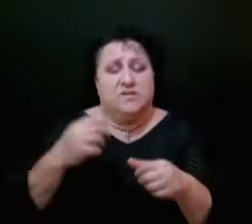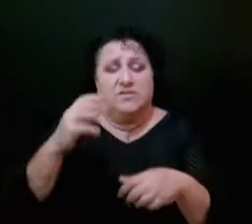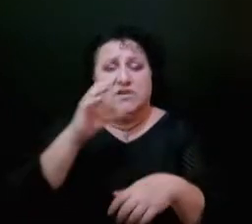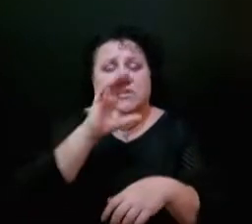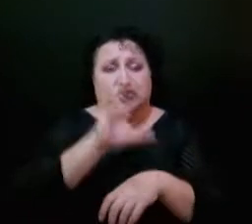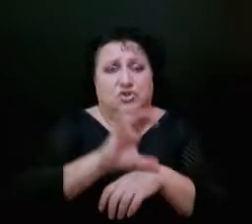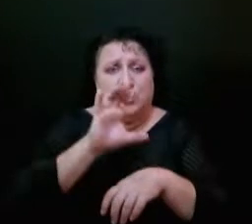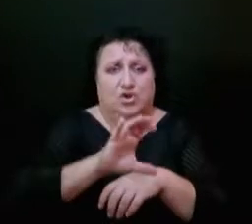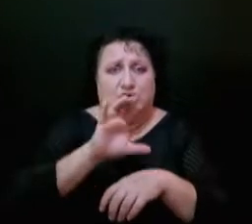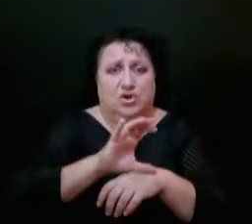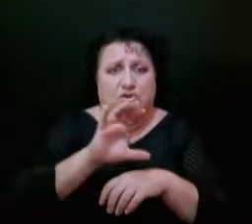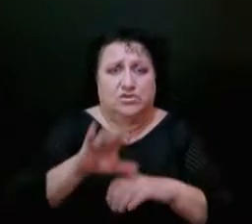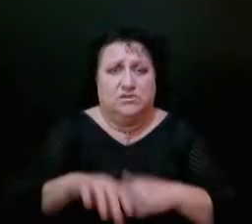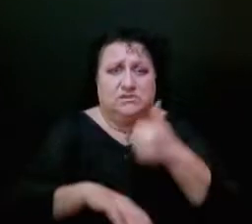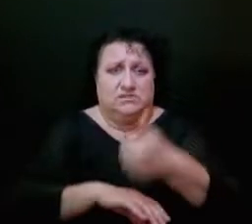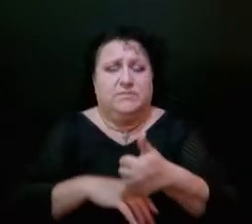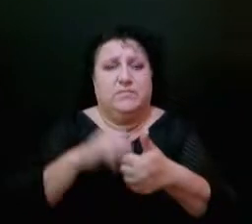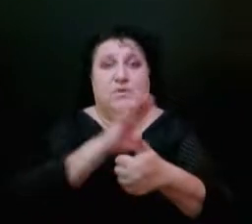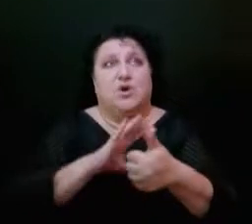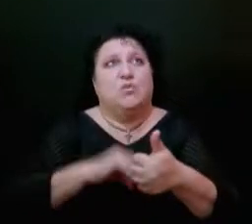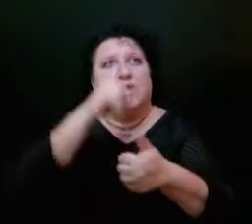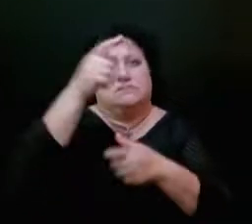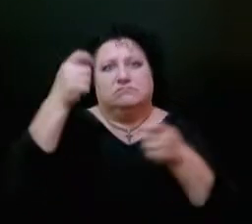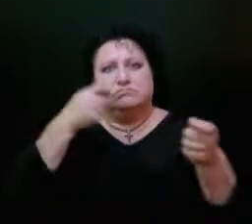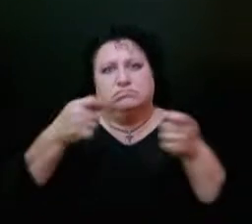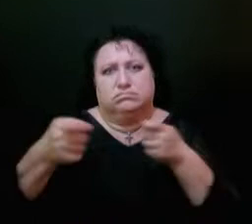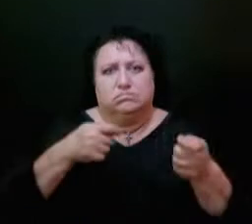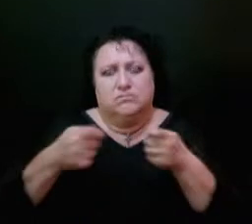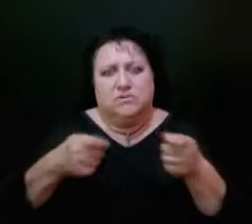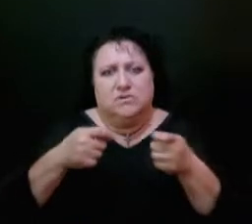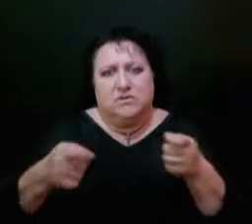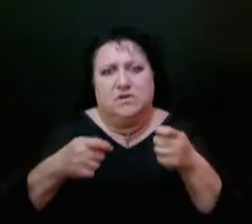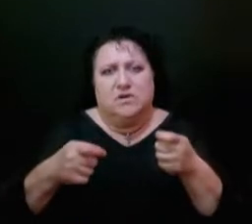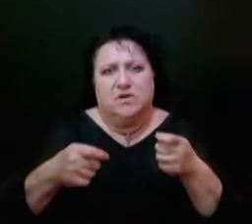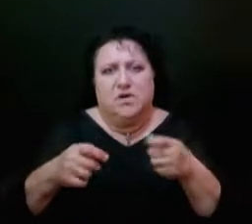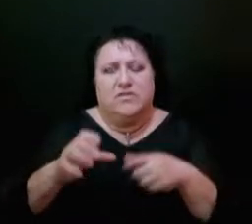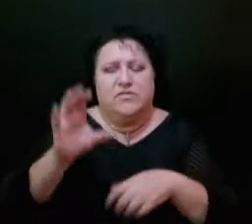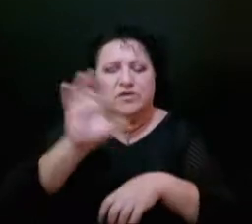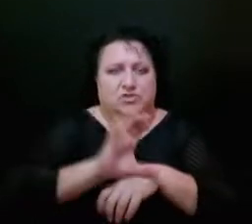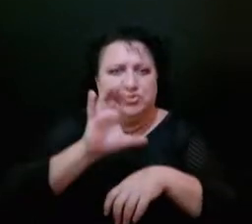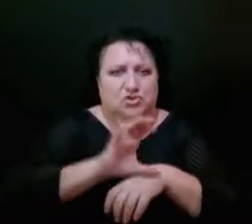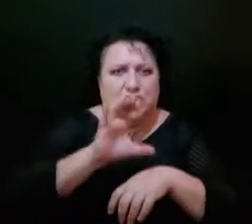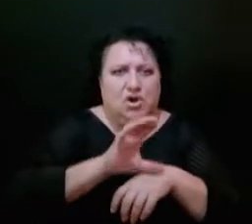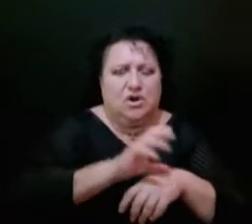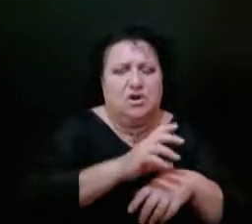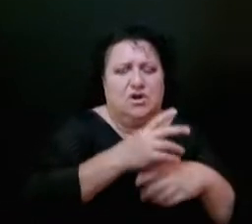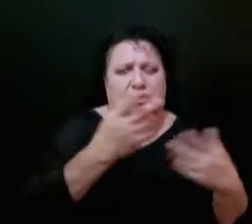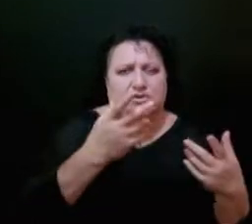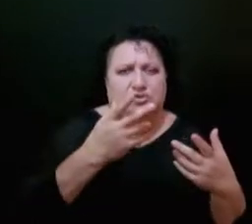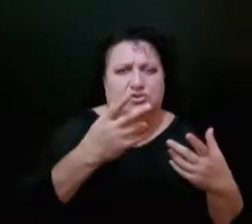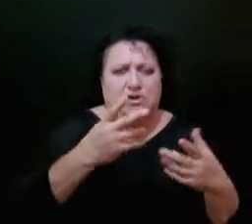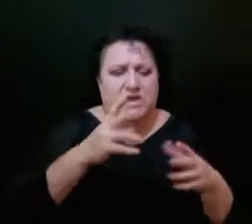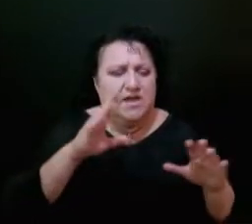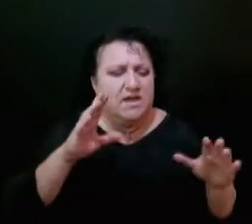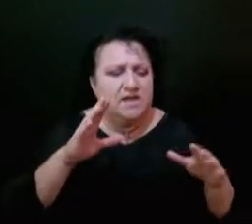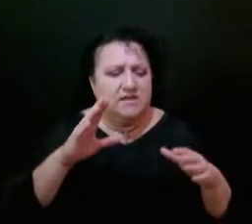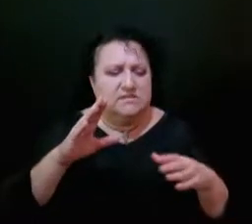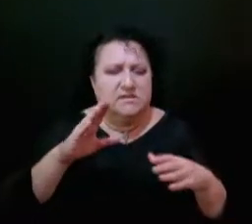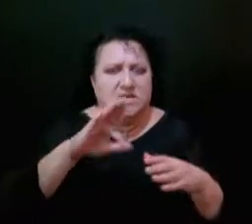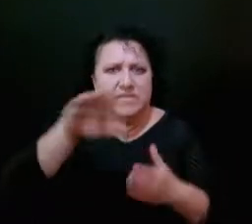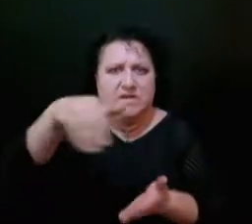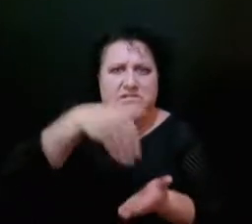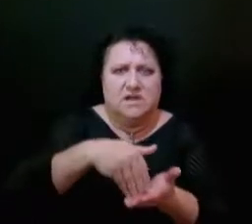you see, is not peripheral to the world. The world is peripheral to the church. The church is Christ's body in which